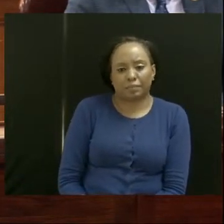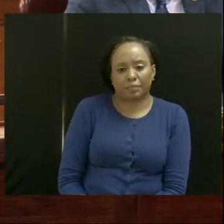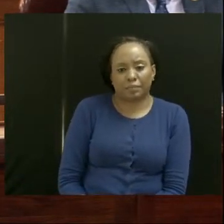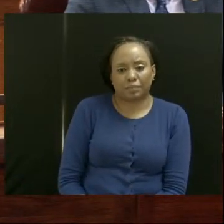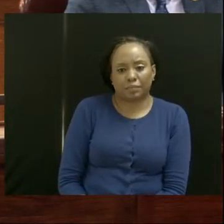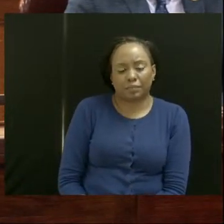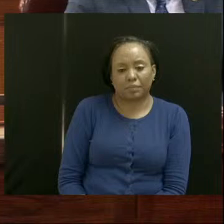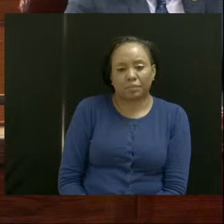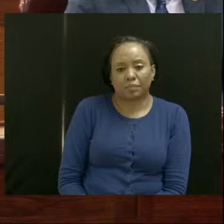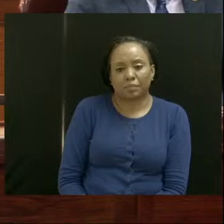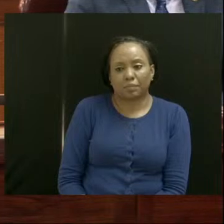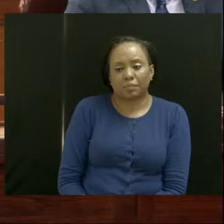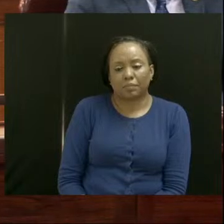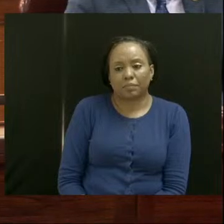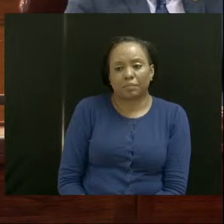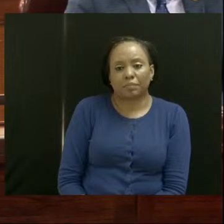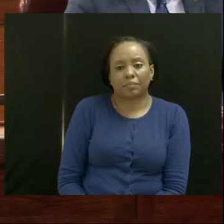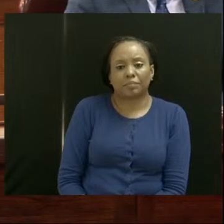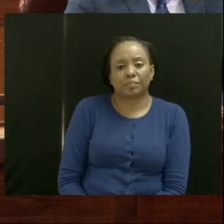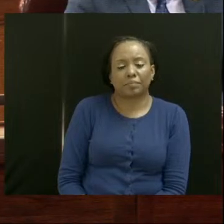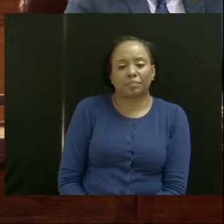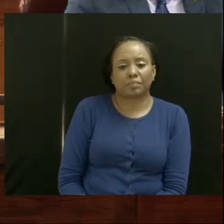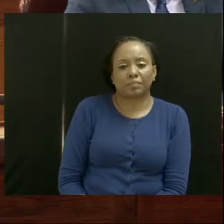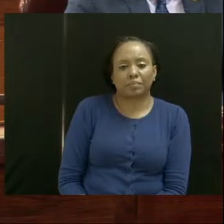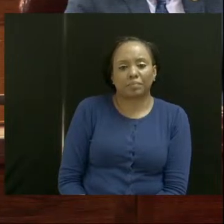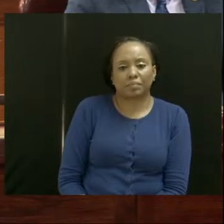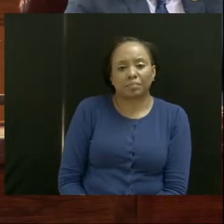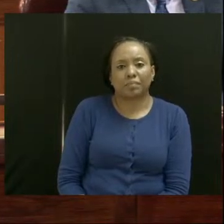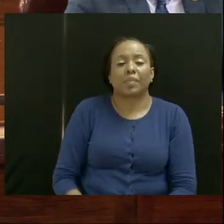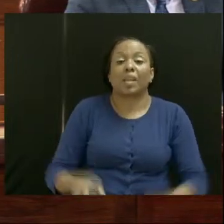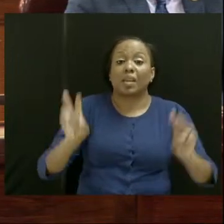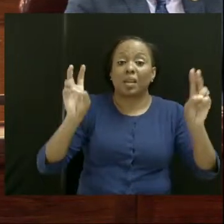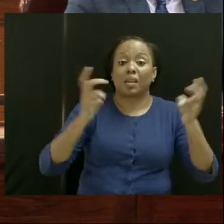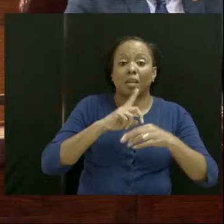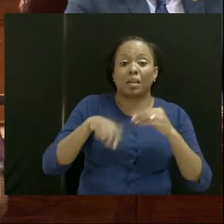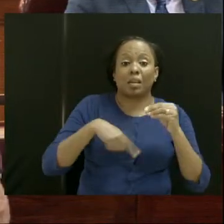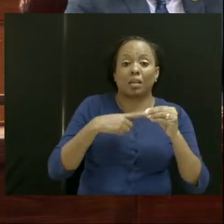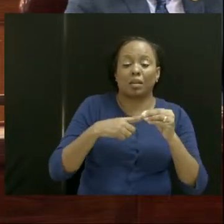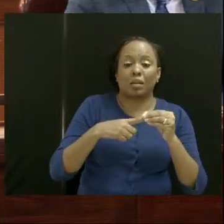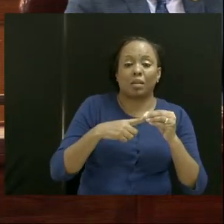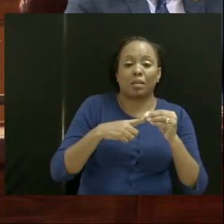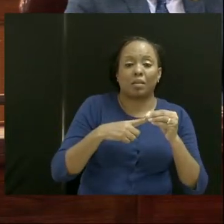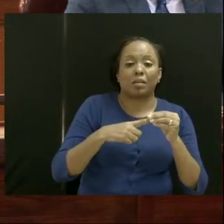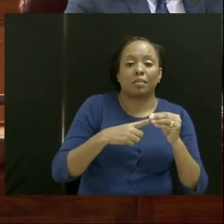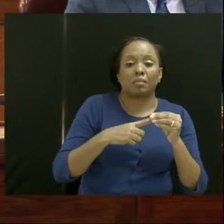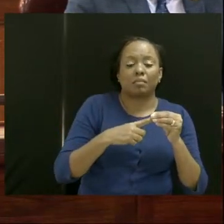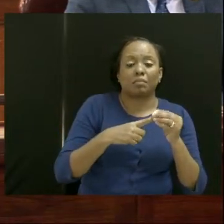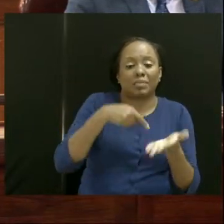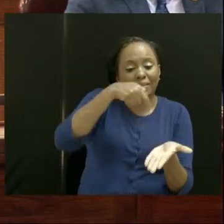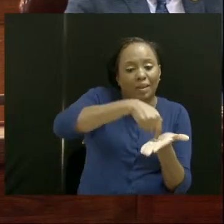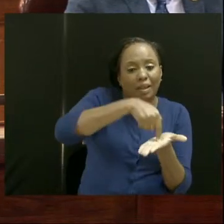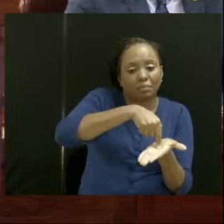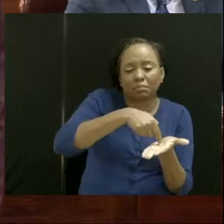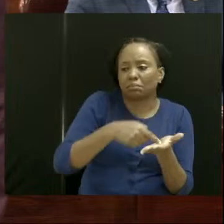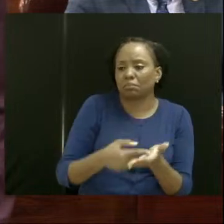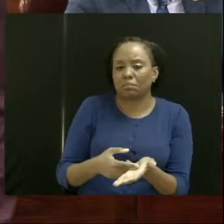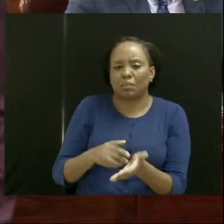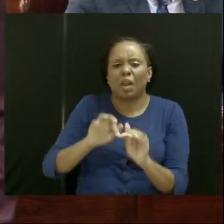of debt and debt management in Barbados. You have a